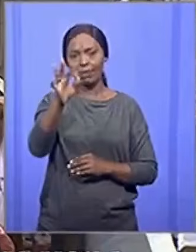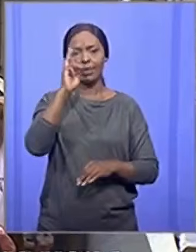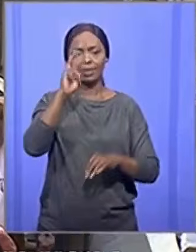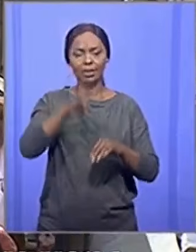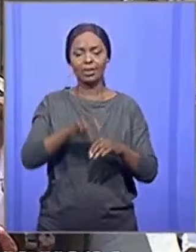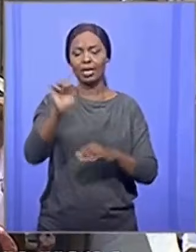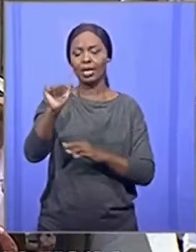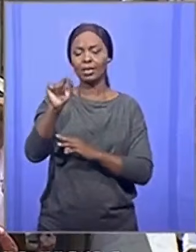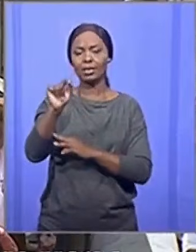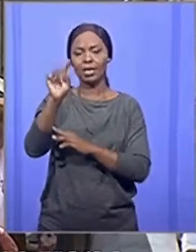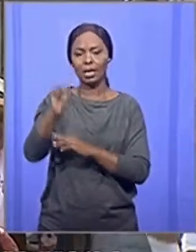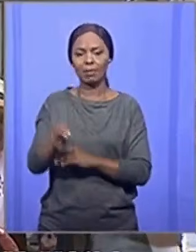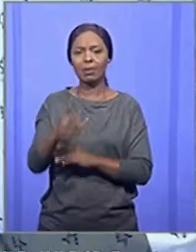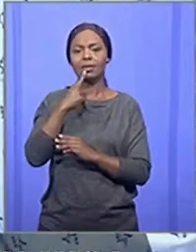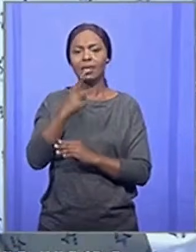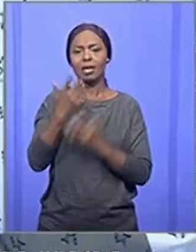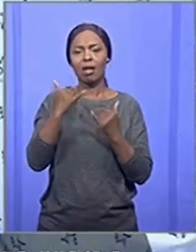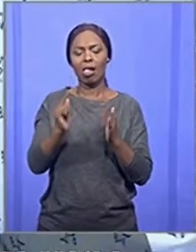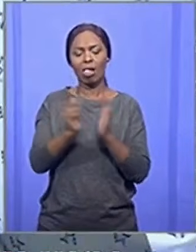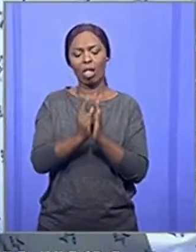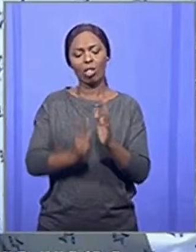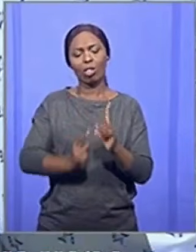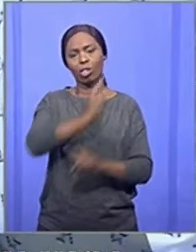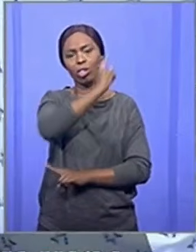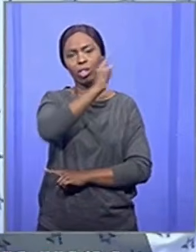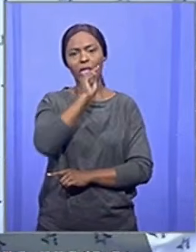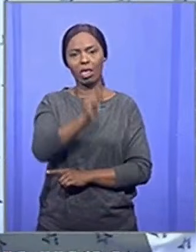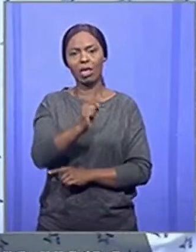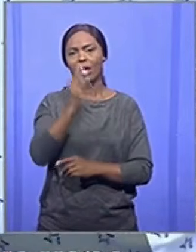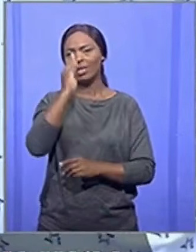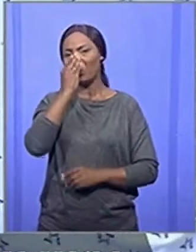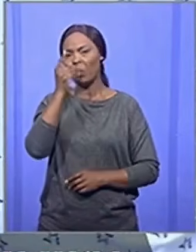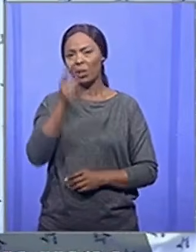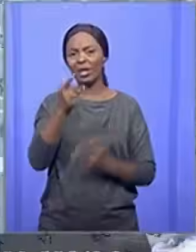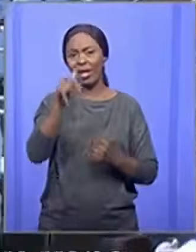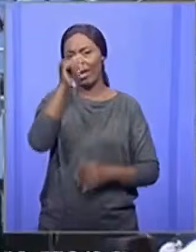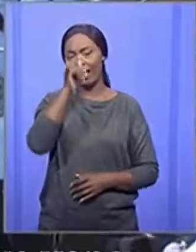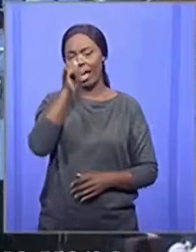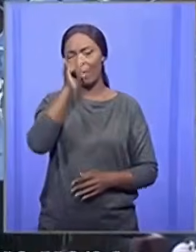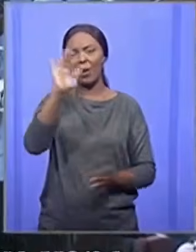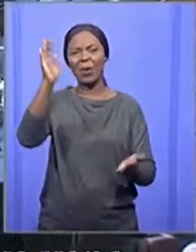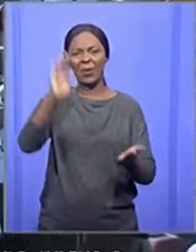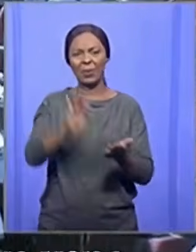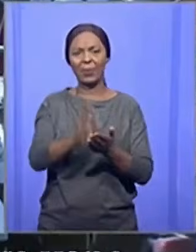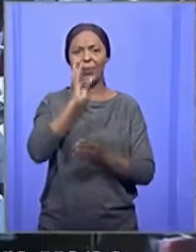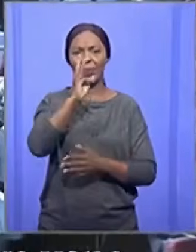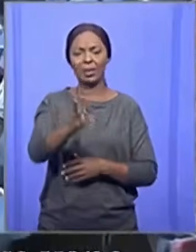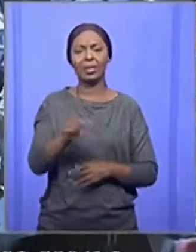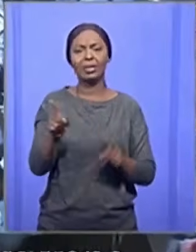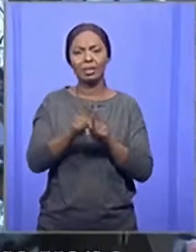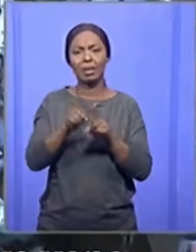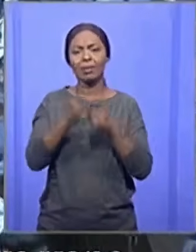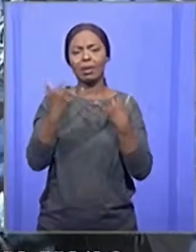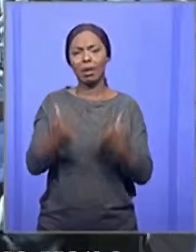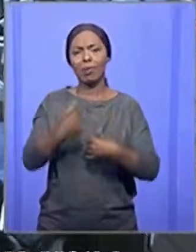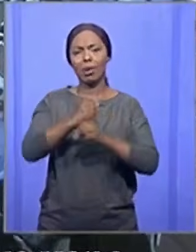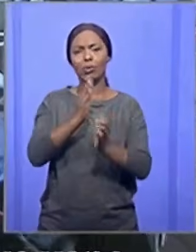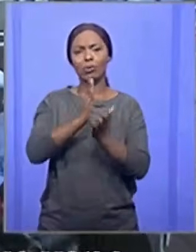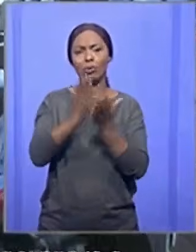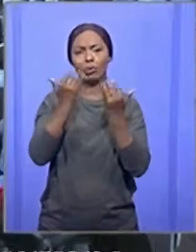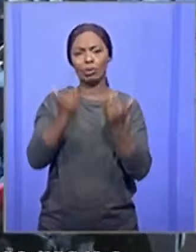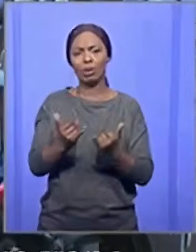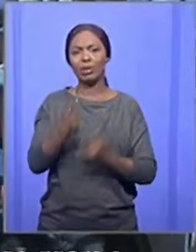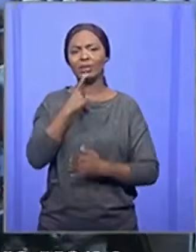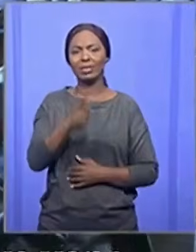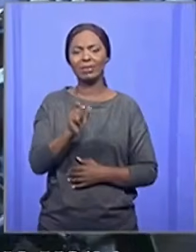e tshepisa ho thibela ditlolo tsa molao ya ntore matsatsi a dinokwane a tla balwa. E tswela pele ho tiisa maikutlo a yona ka kahlolo ya